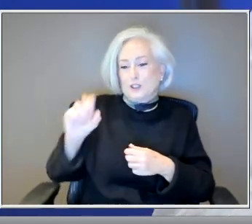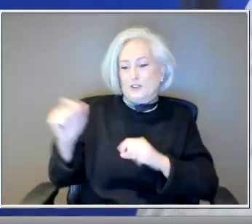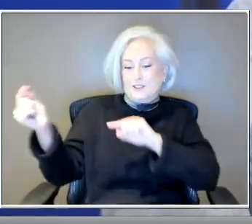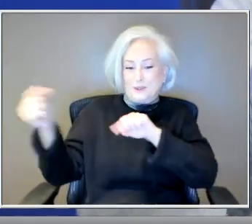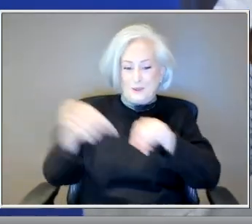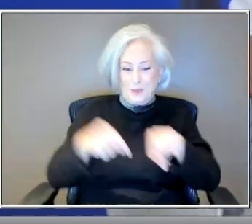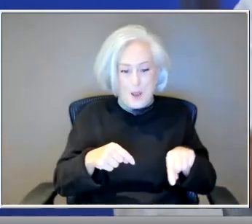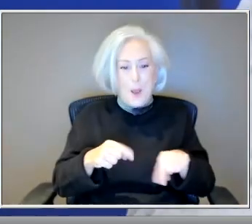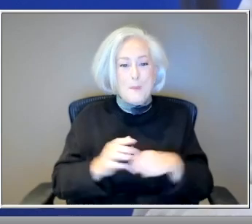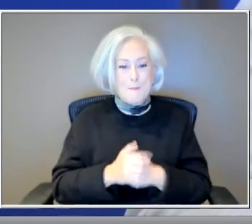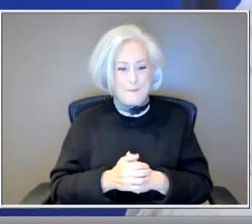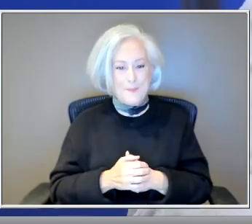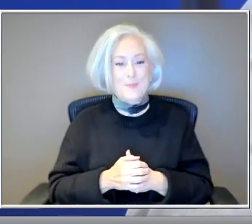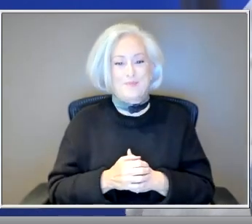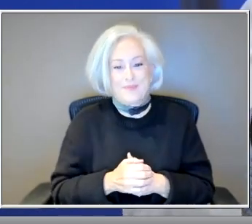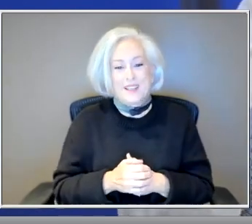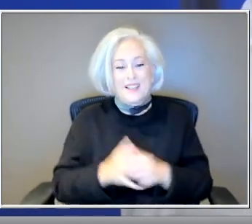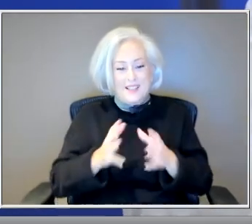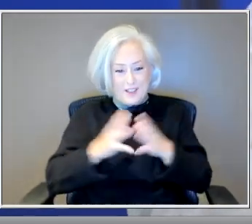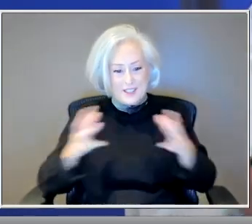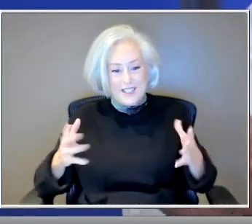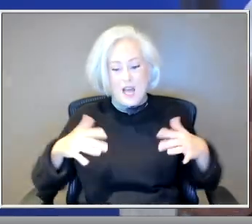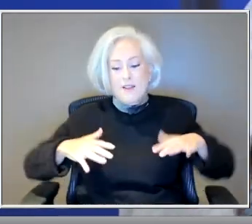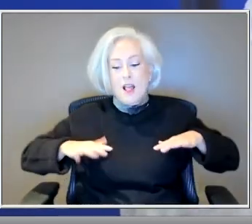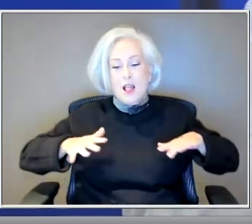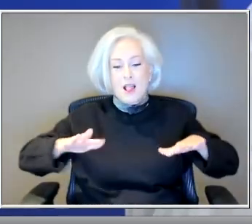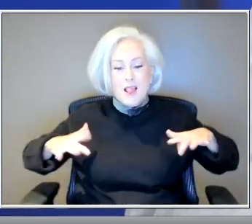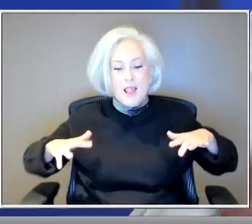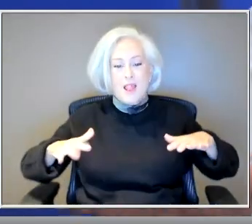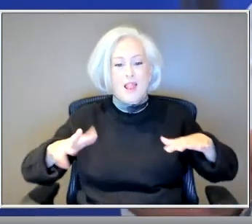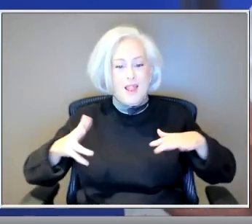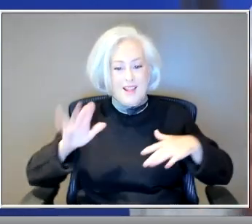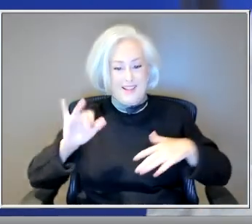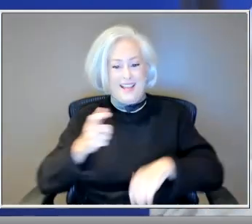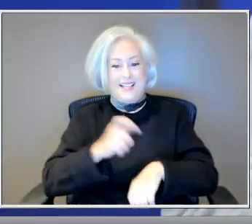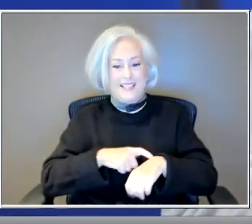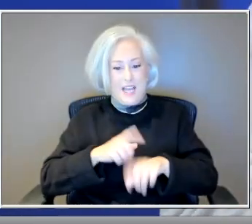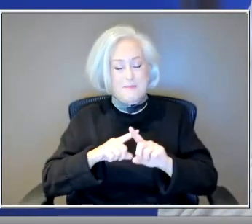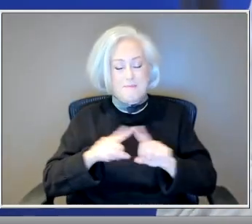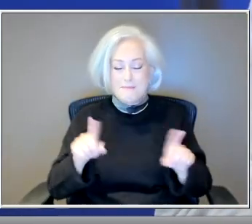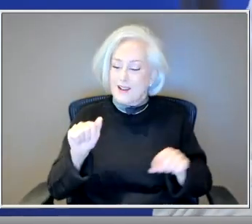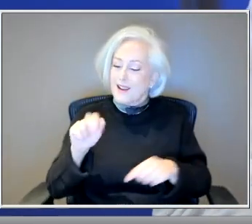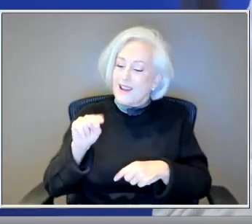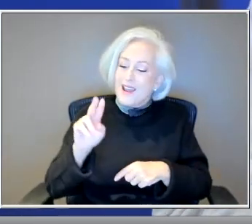know there's a lot of anxiety there, but she was so